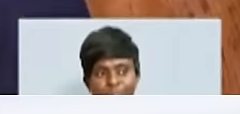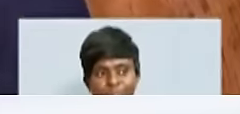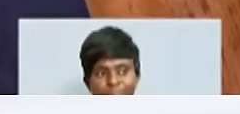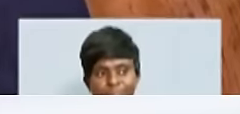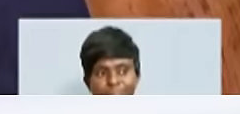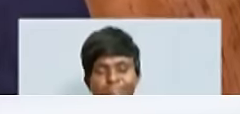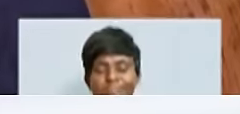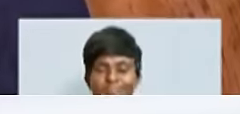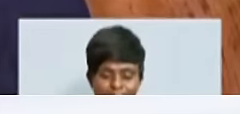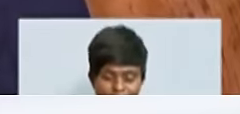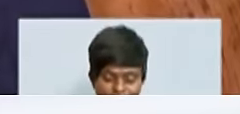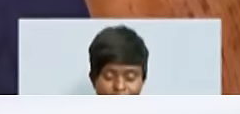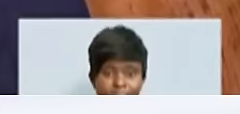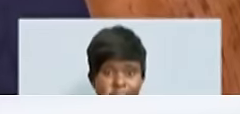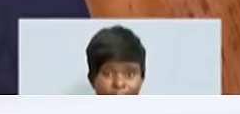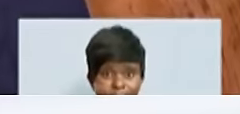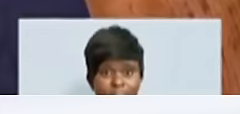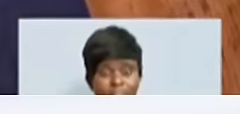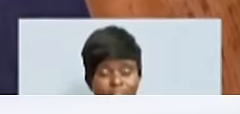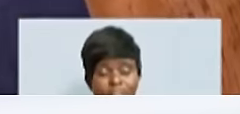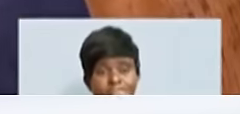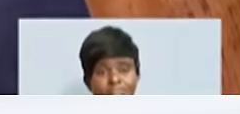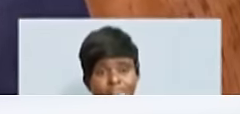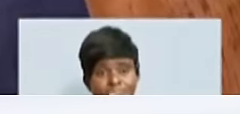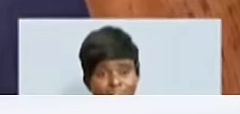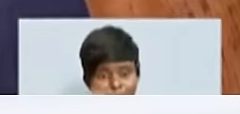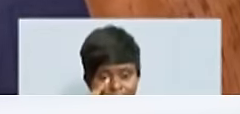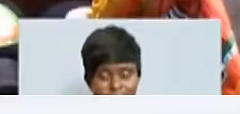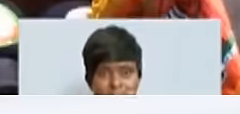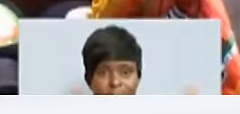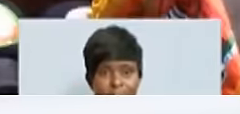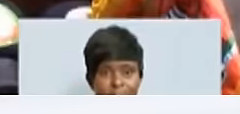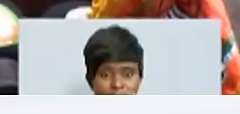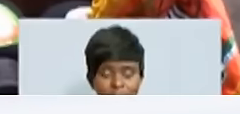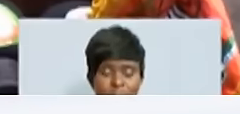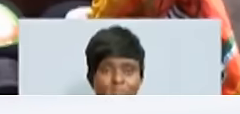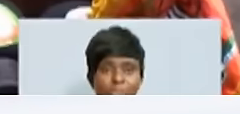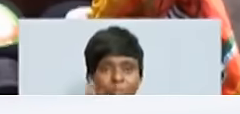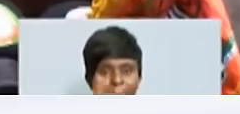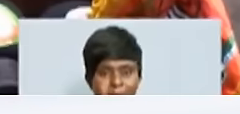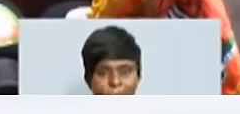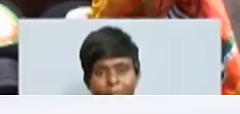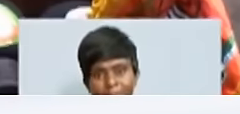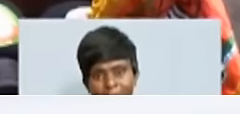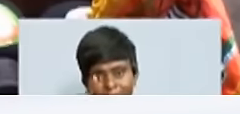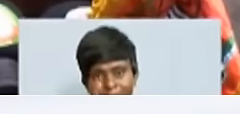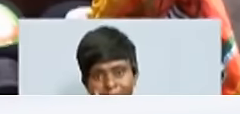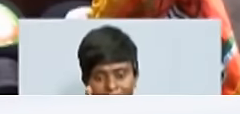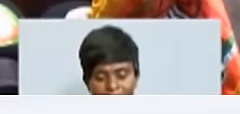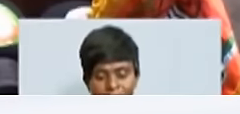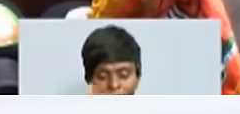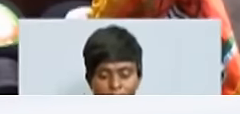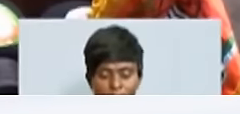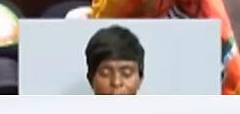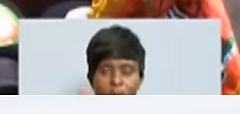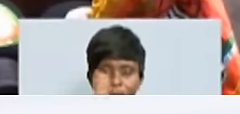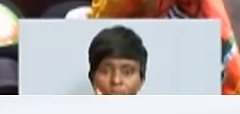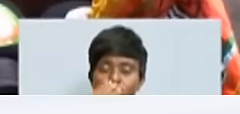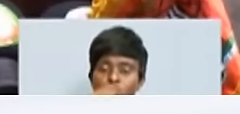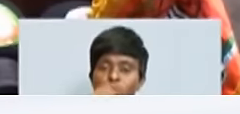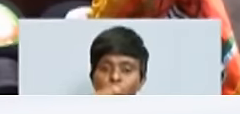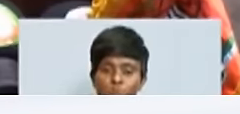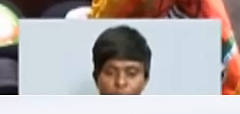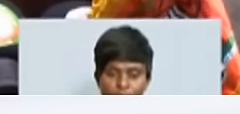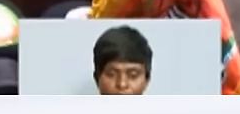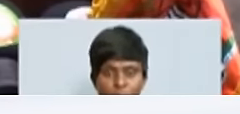The rebranding of the program is meant to promote its sustainability through the use of nutritious local